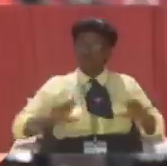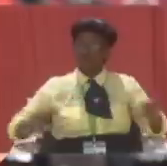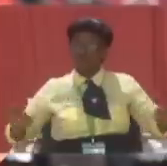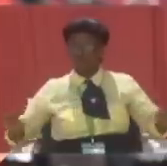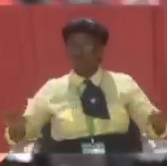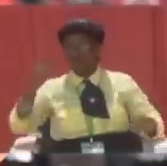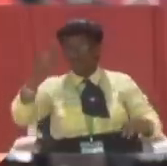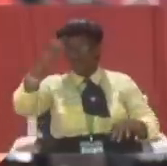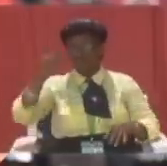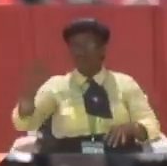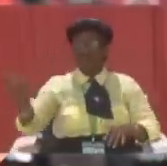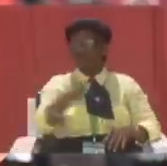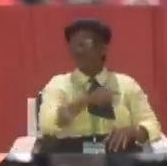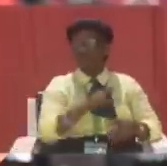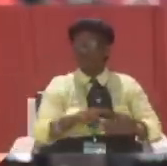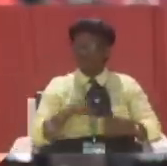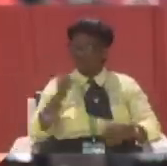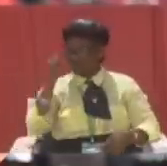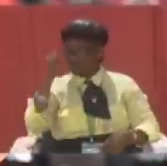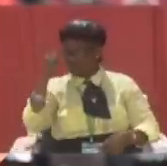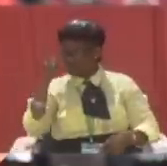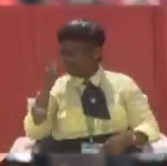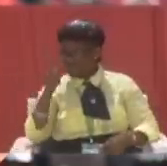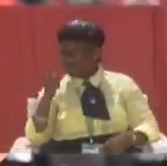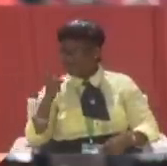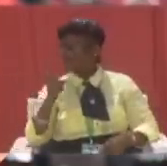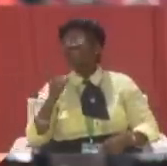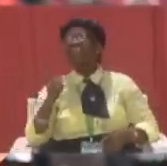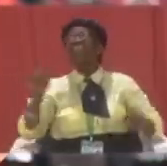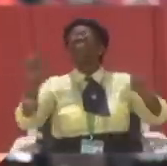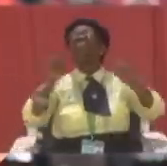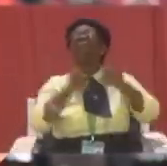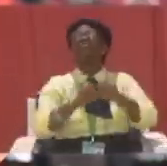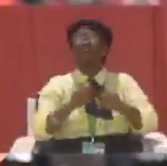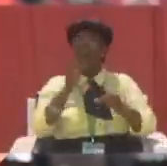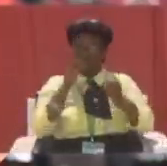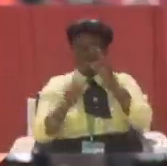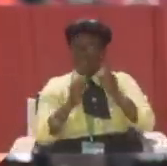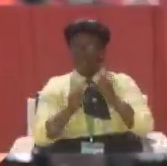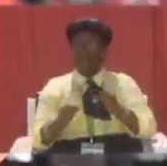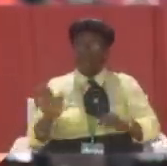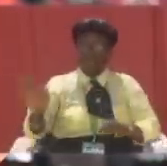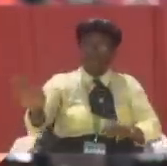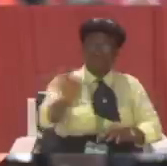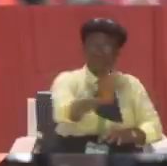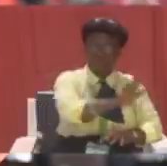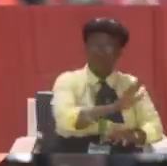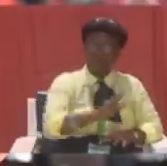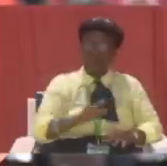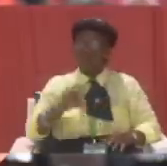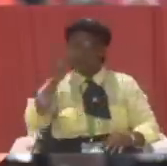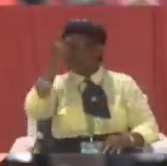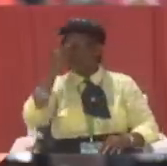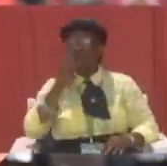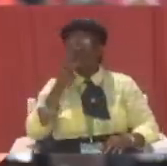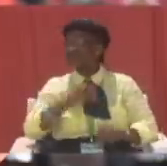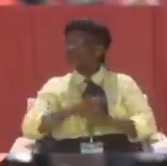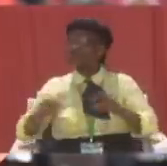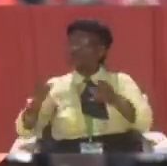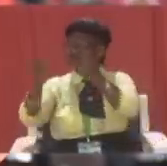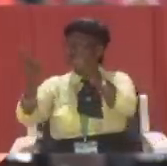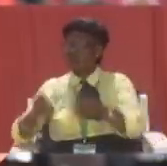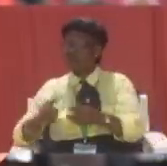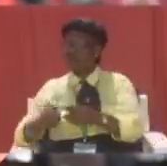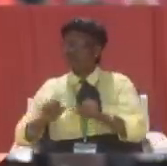even if your parents don't want to give their life to Jesus, come and give your own life so that you can leave the